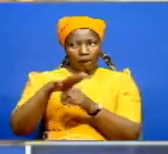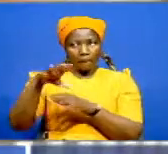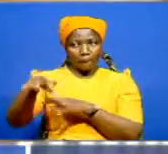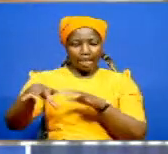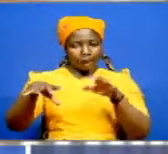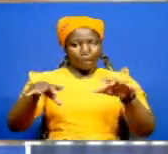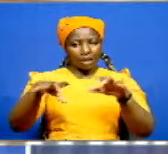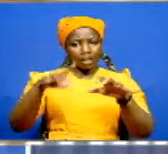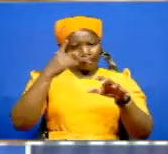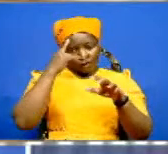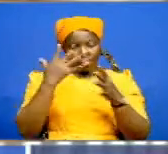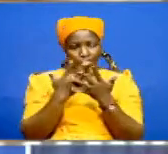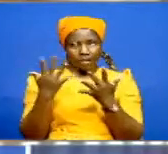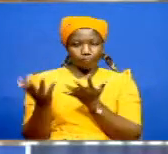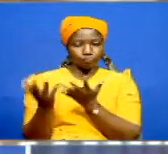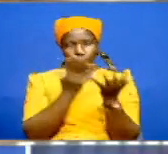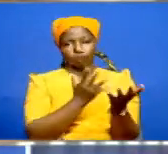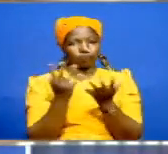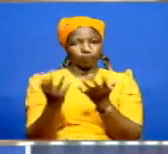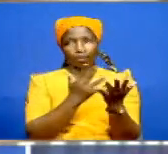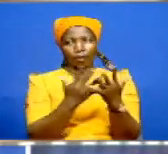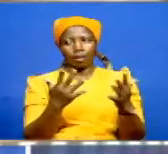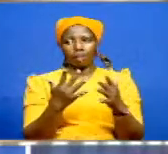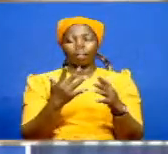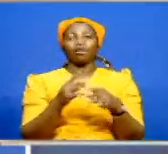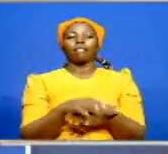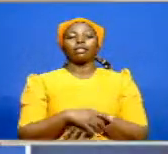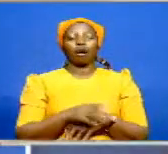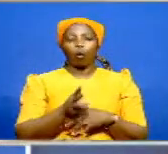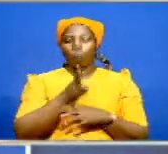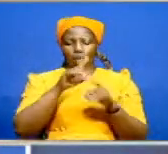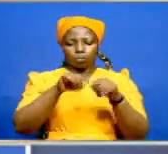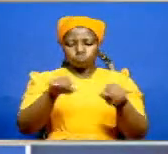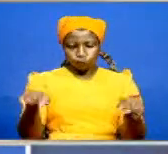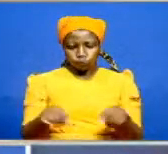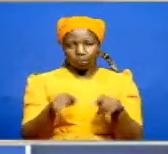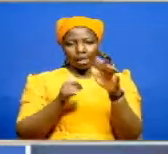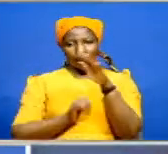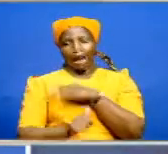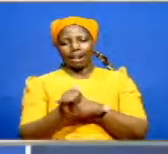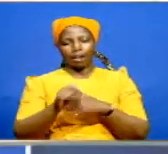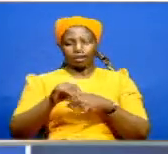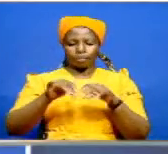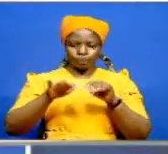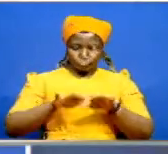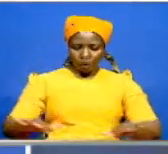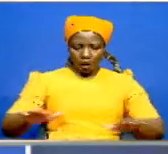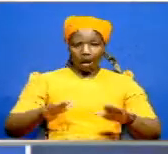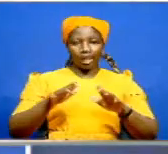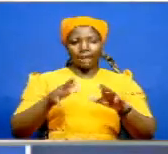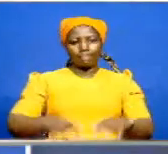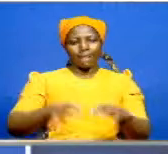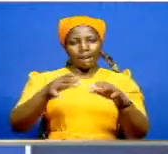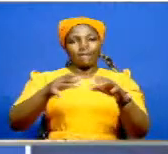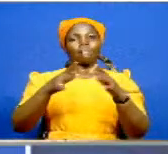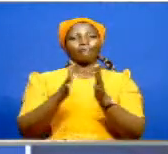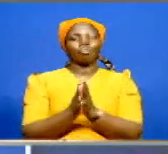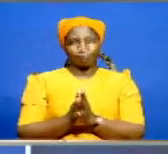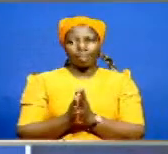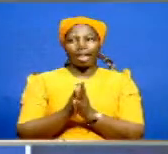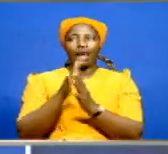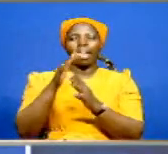vehicles delivering goods, a borehole and an underground tank, a daycare facility for lactating mothers, and offices for county